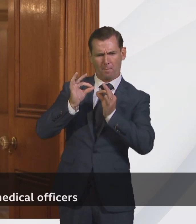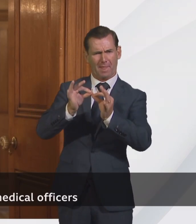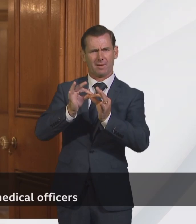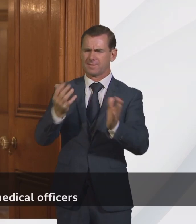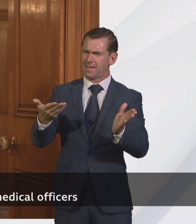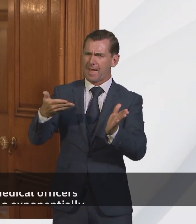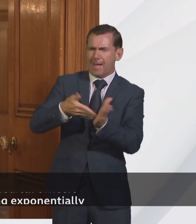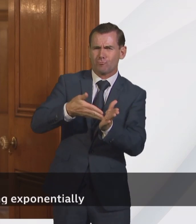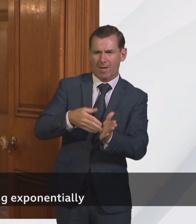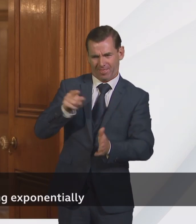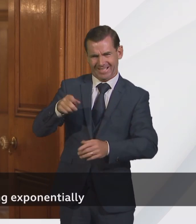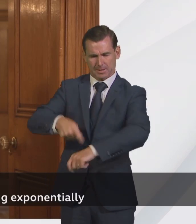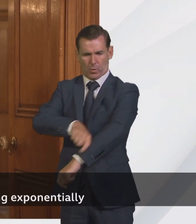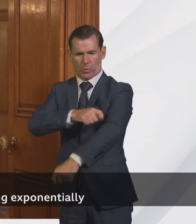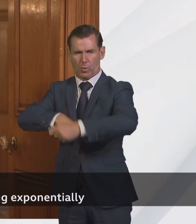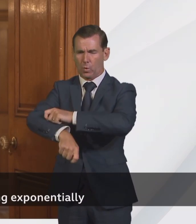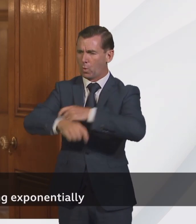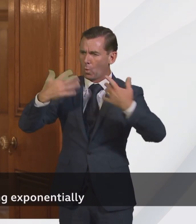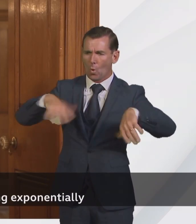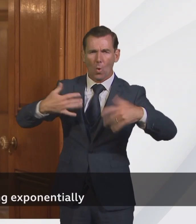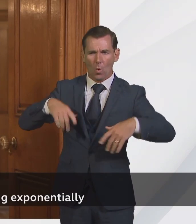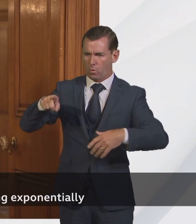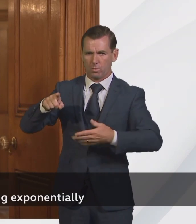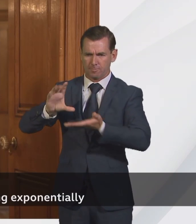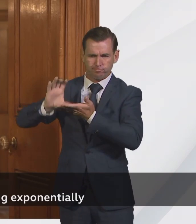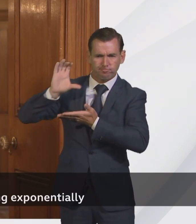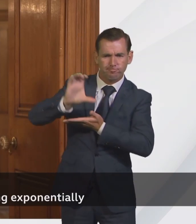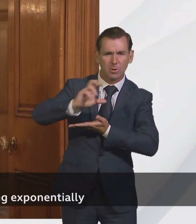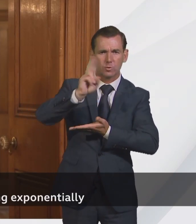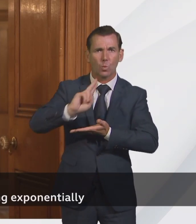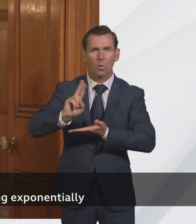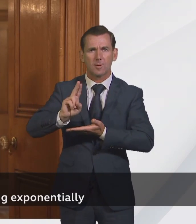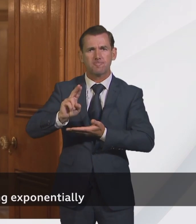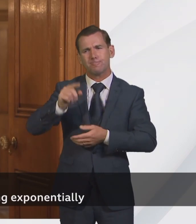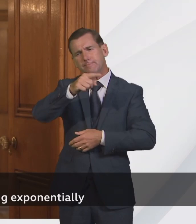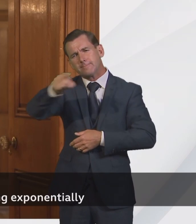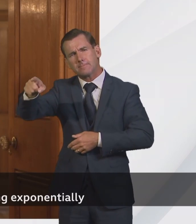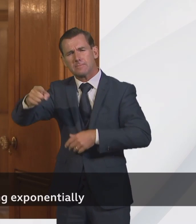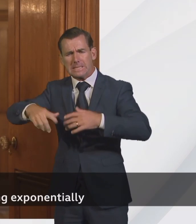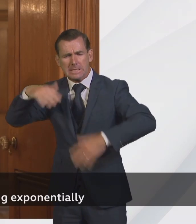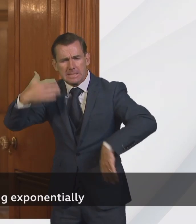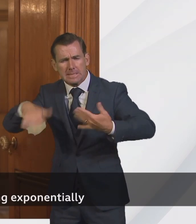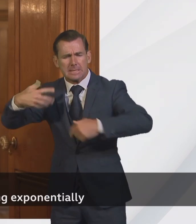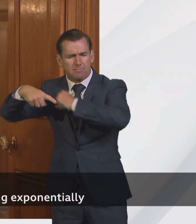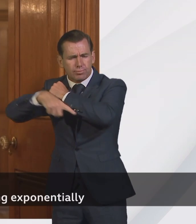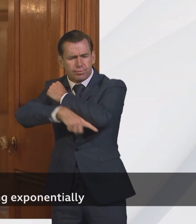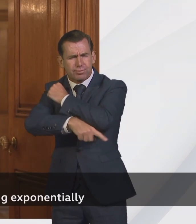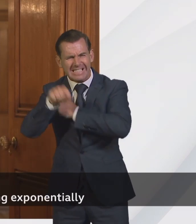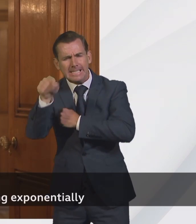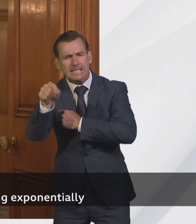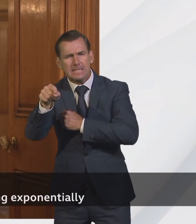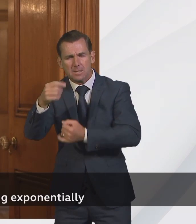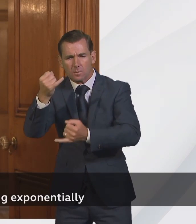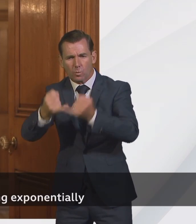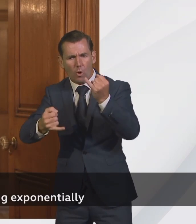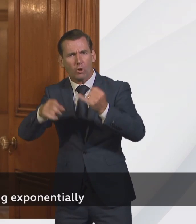billion effort that we're investing in schools. And we're looking at some of those children from the most disadvantaged backgrounds, because